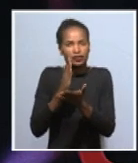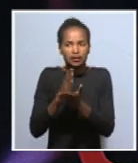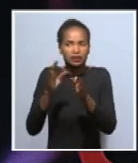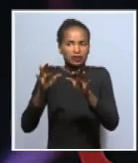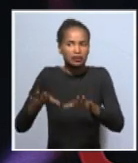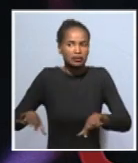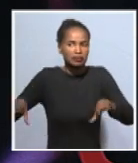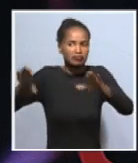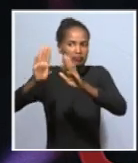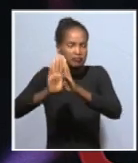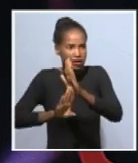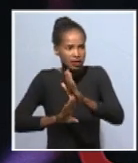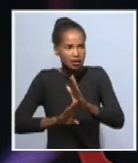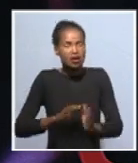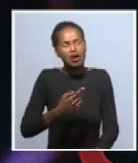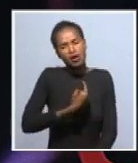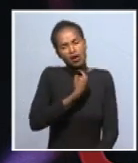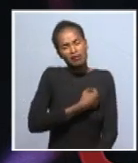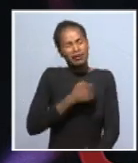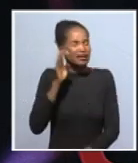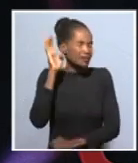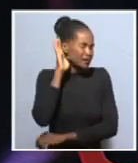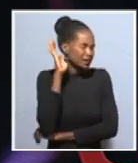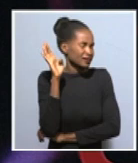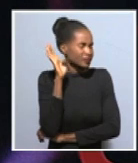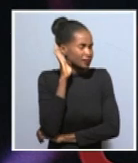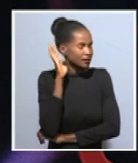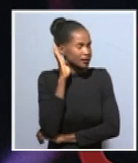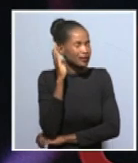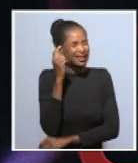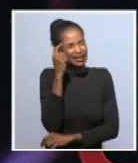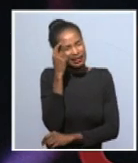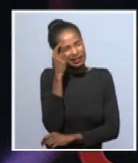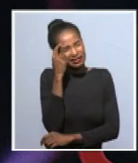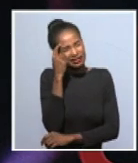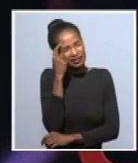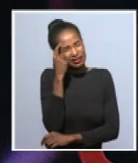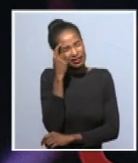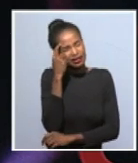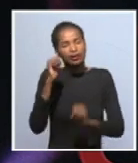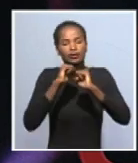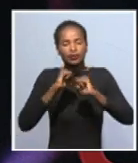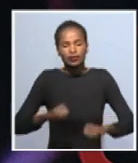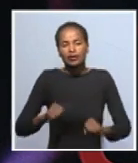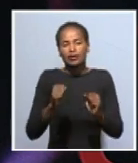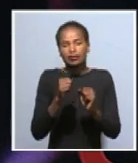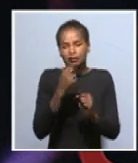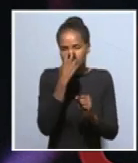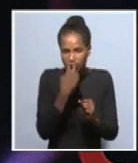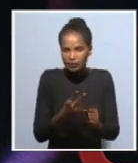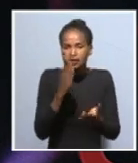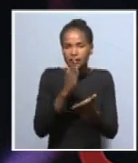make a judgment call on some of these circumstances. So that is what it is at the